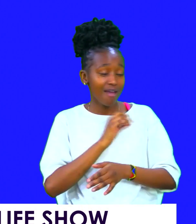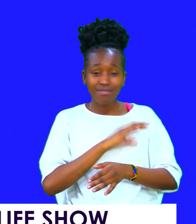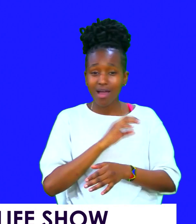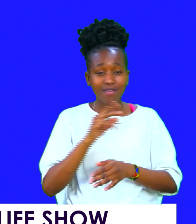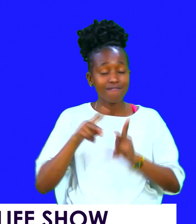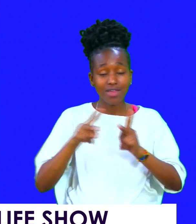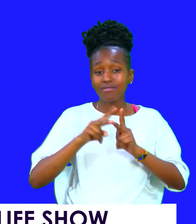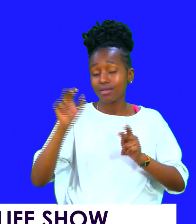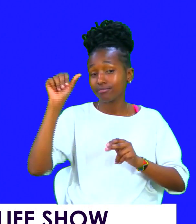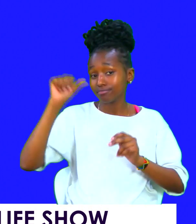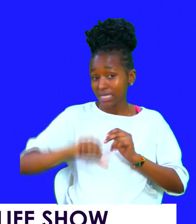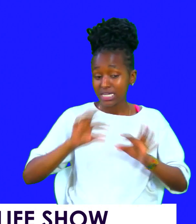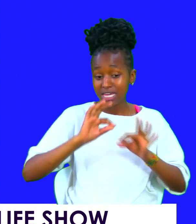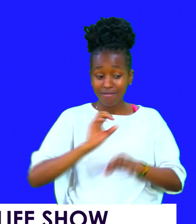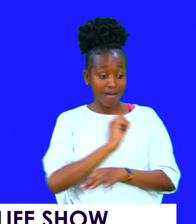there is pain.